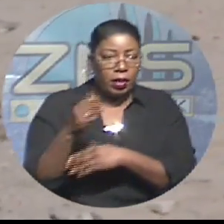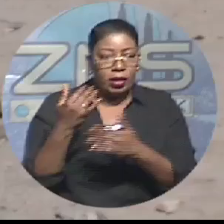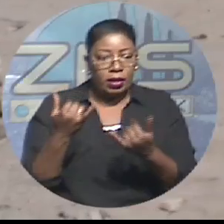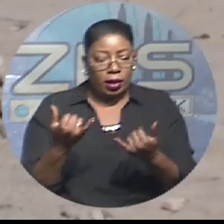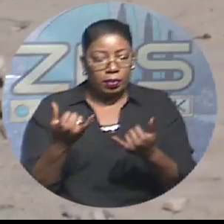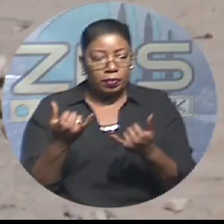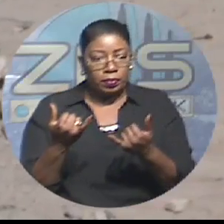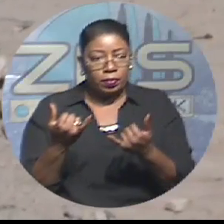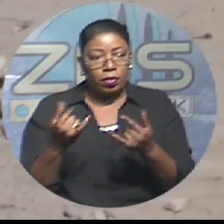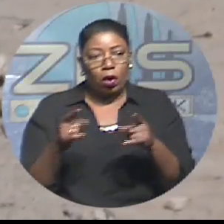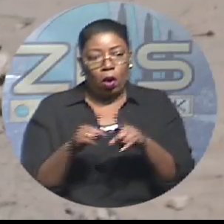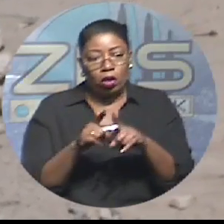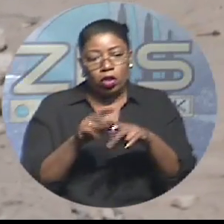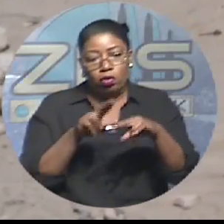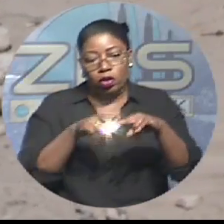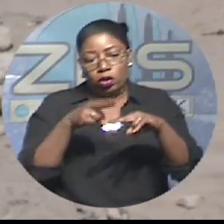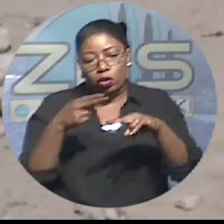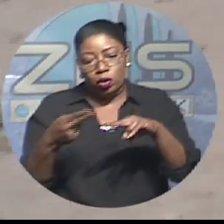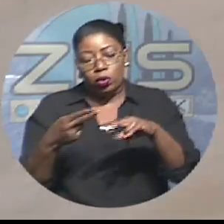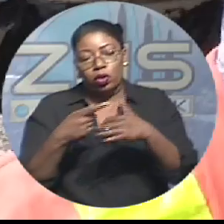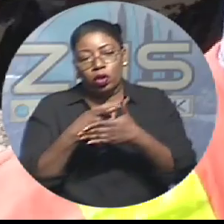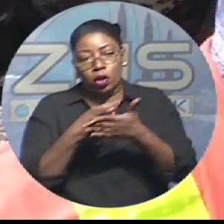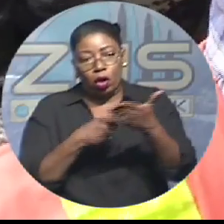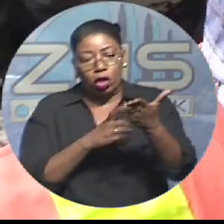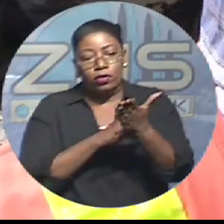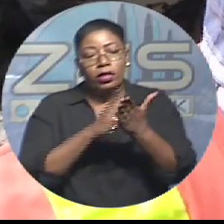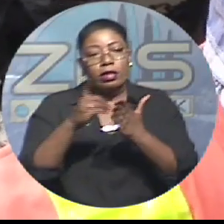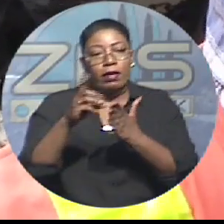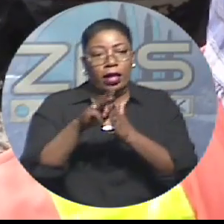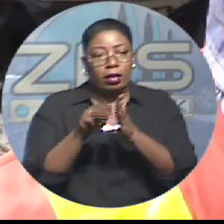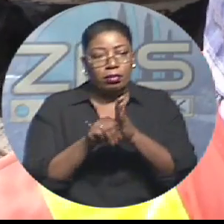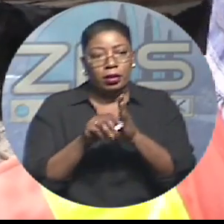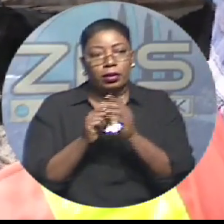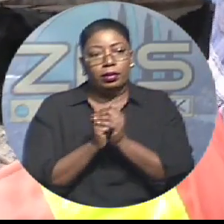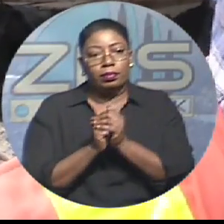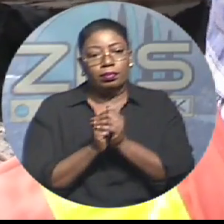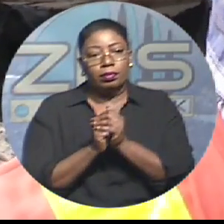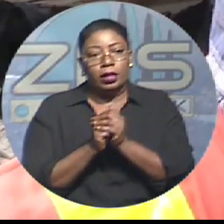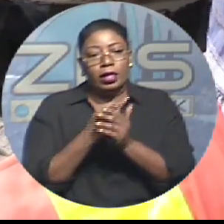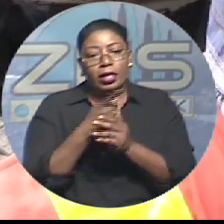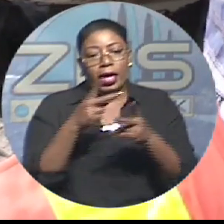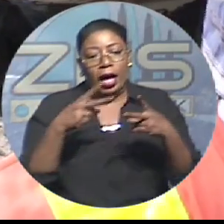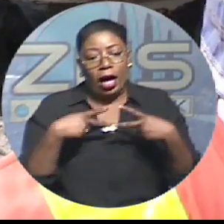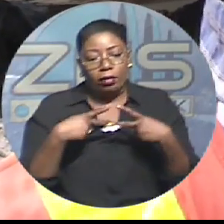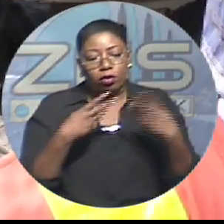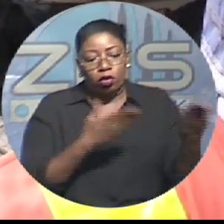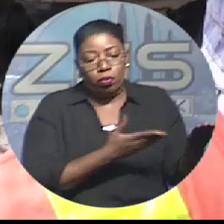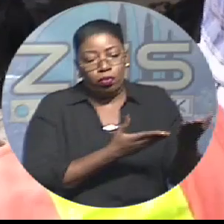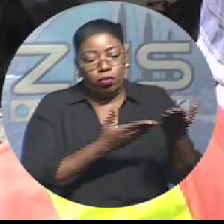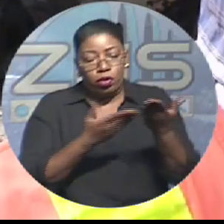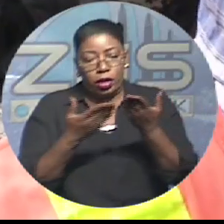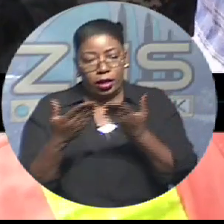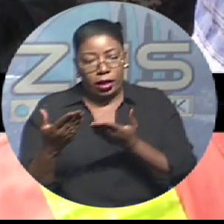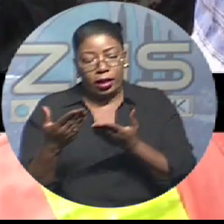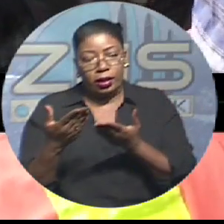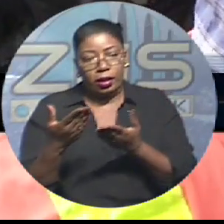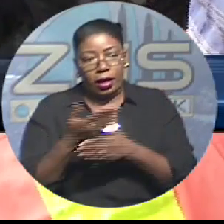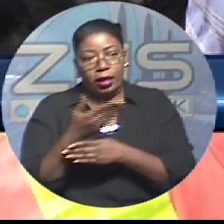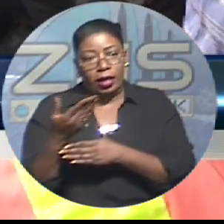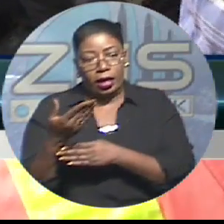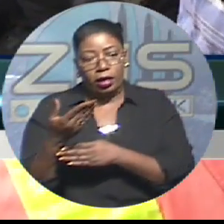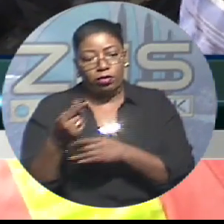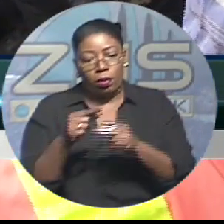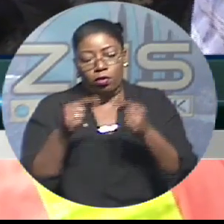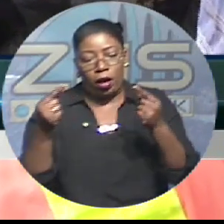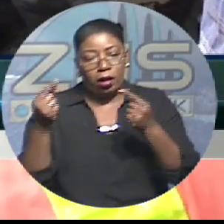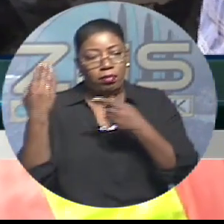from that, it also reduces the cost of development. They have to bring in their goods all the way from Marsh Harbor, maybe